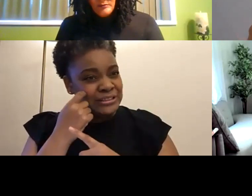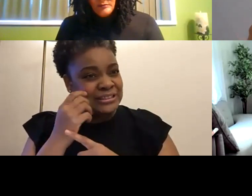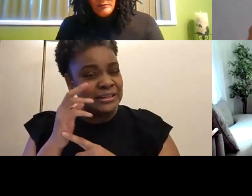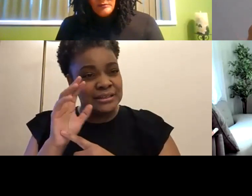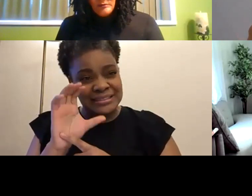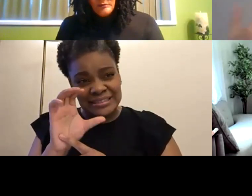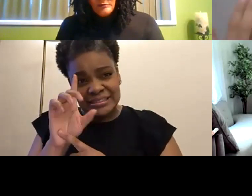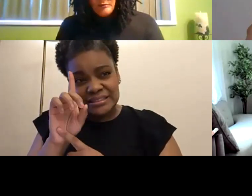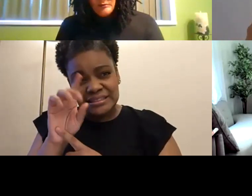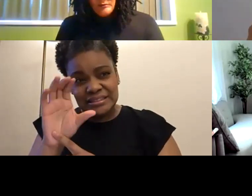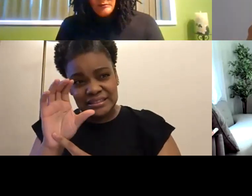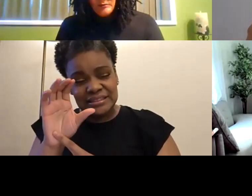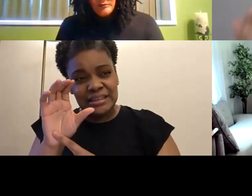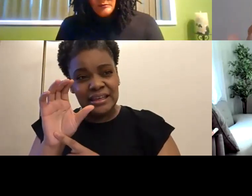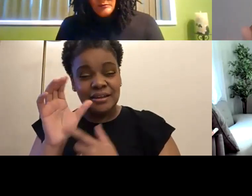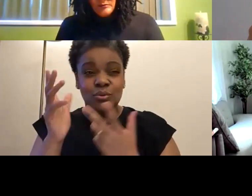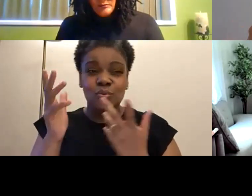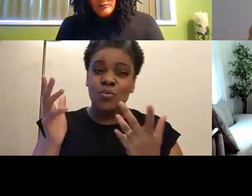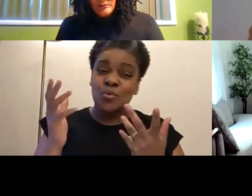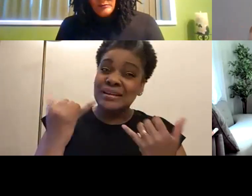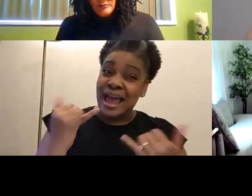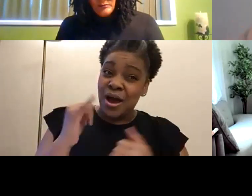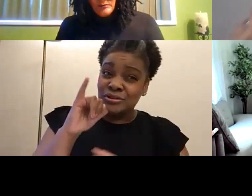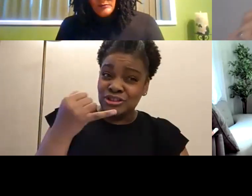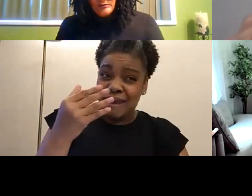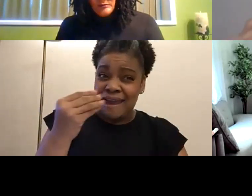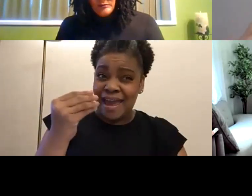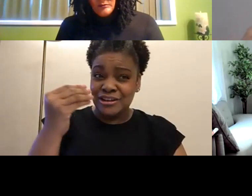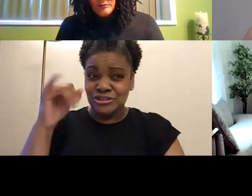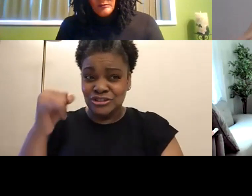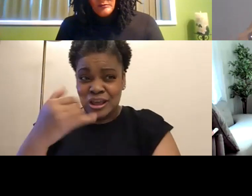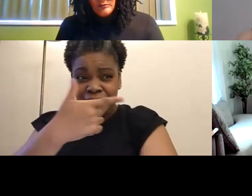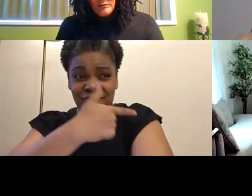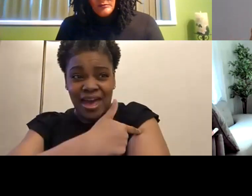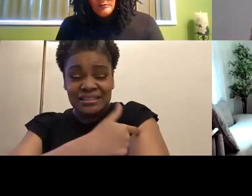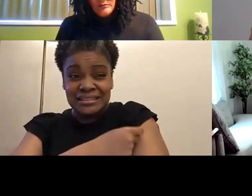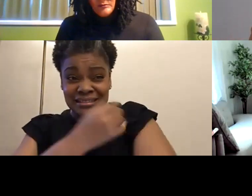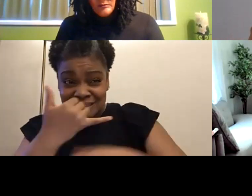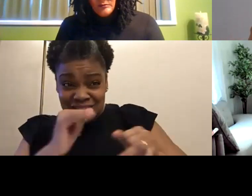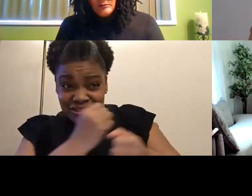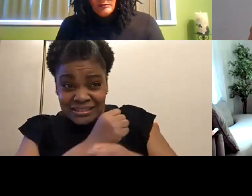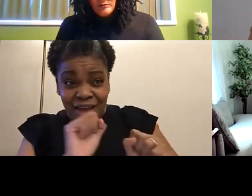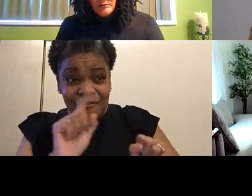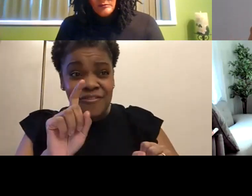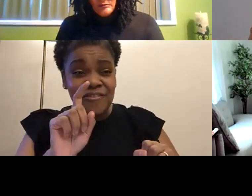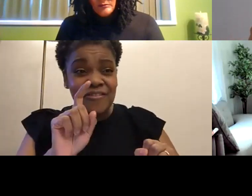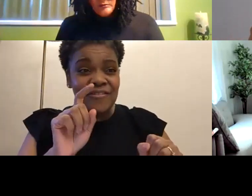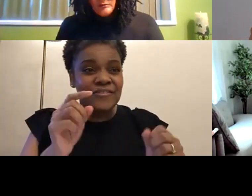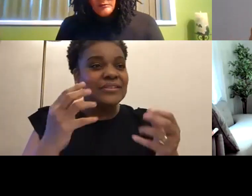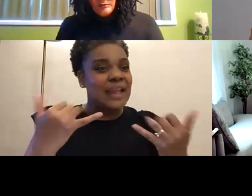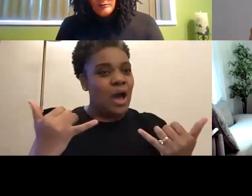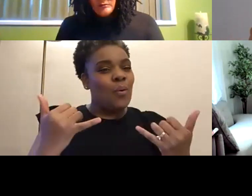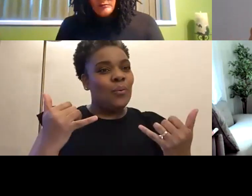CDC and is the Johnson and Johnson vaccine safe? So we want to start with what's happening right now, and we're lucky